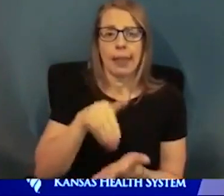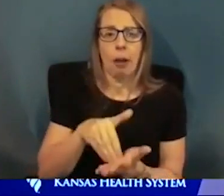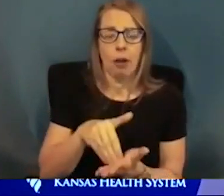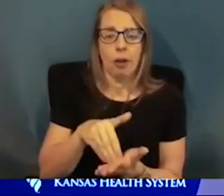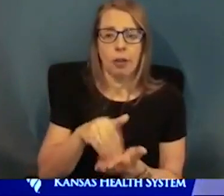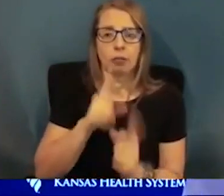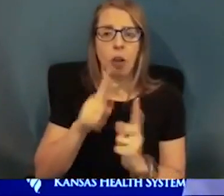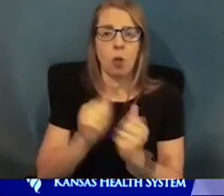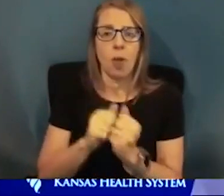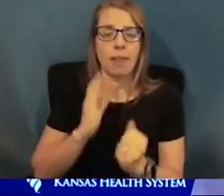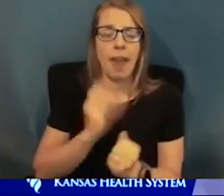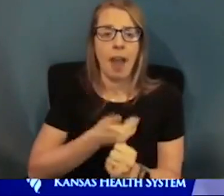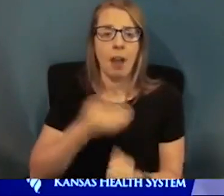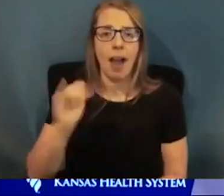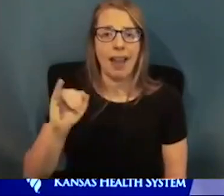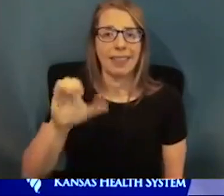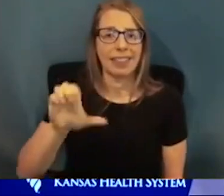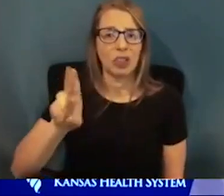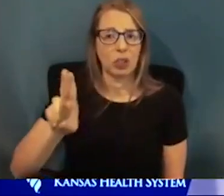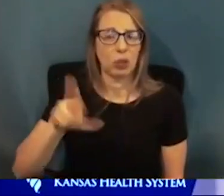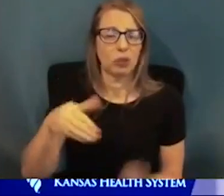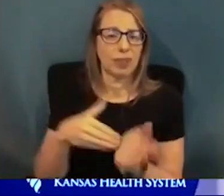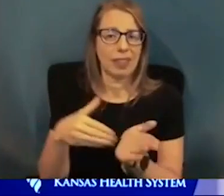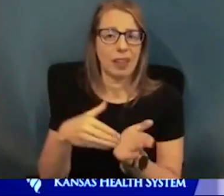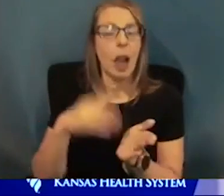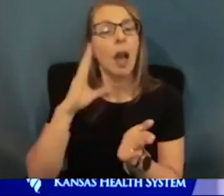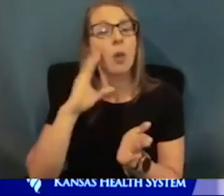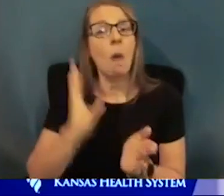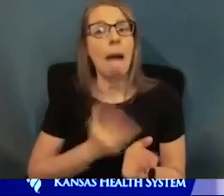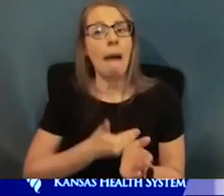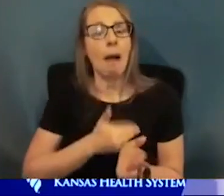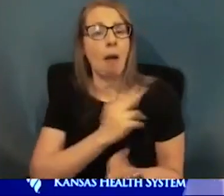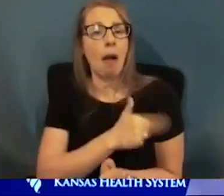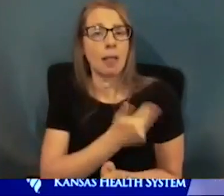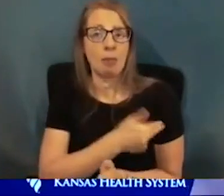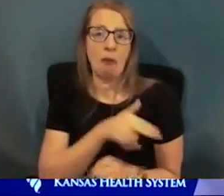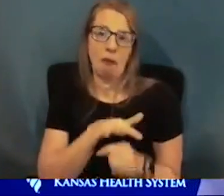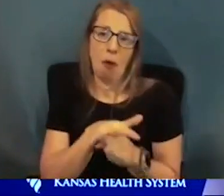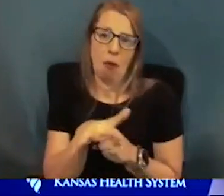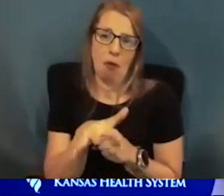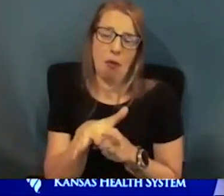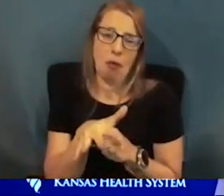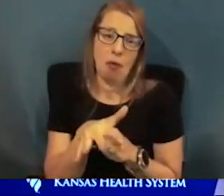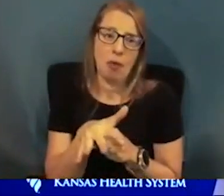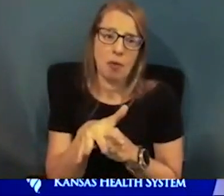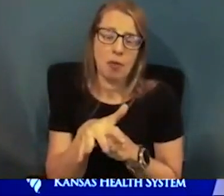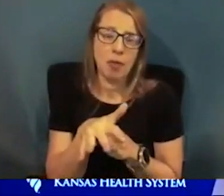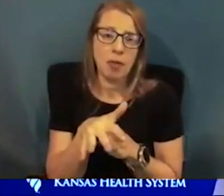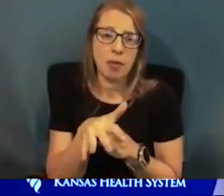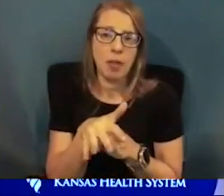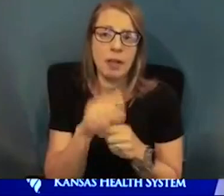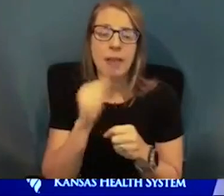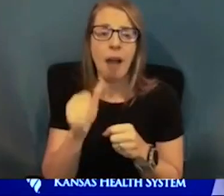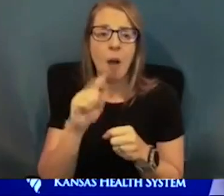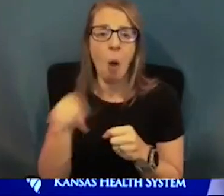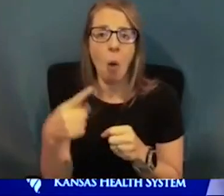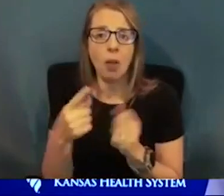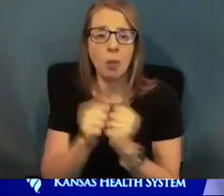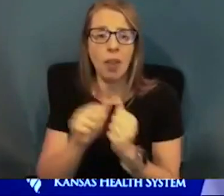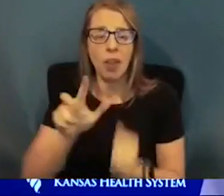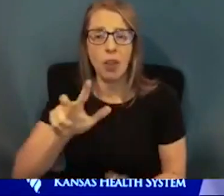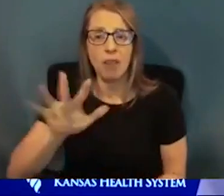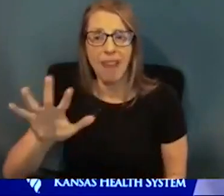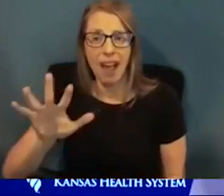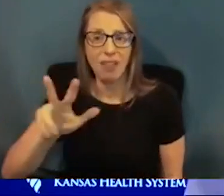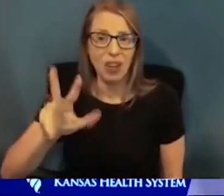ICU physician. We do know that our hospital is really full, not only with those 35 or 36